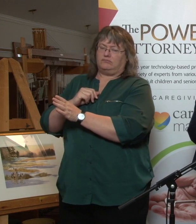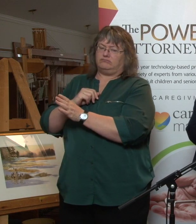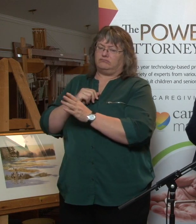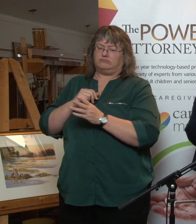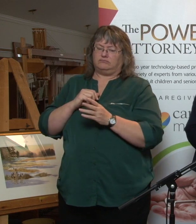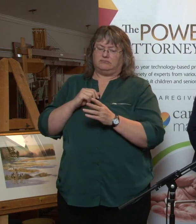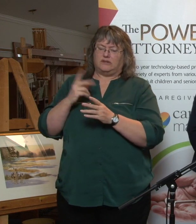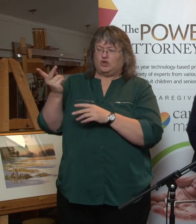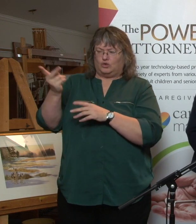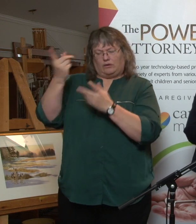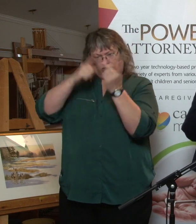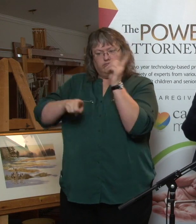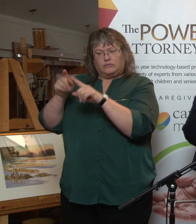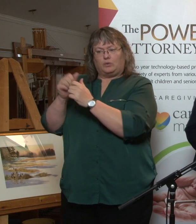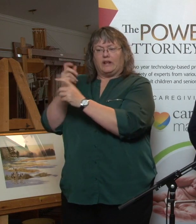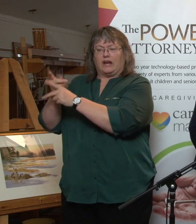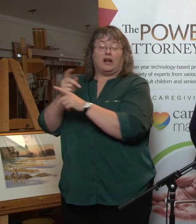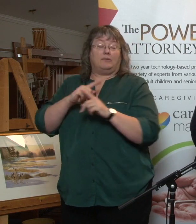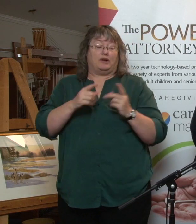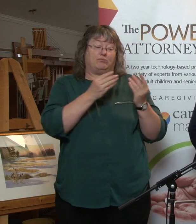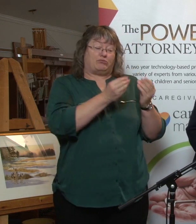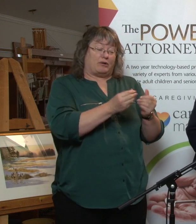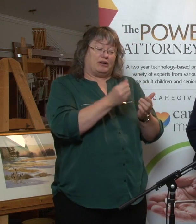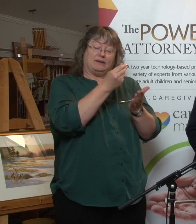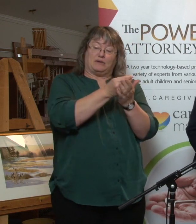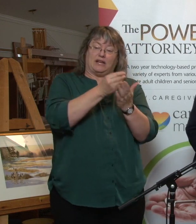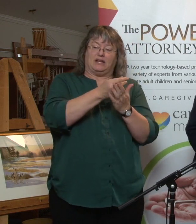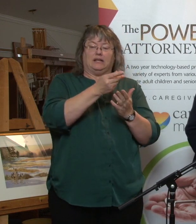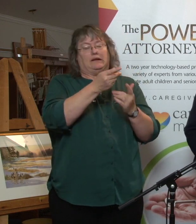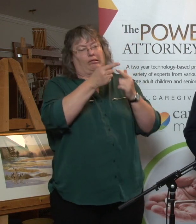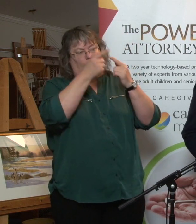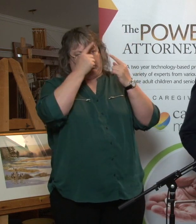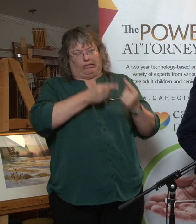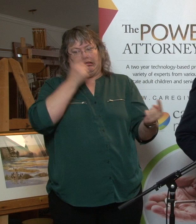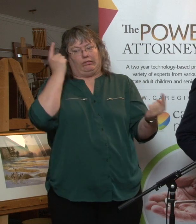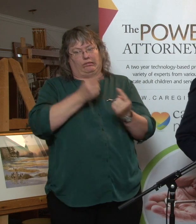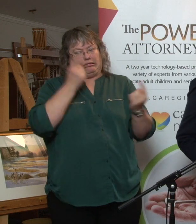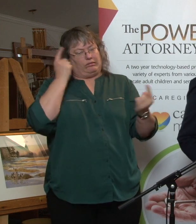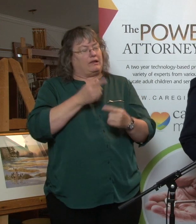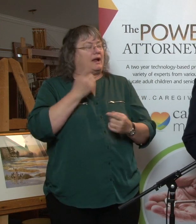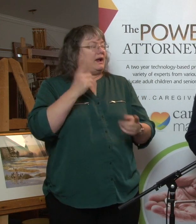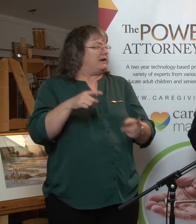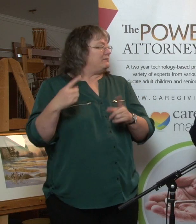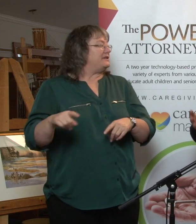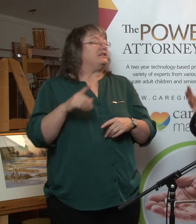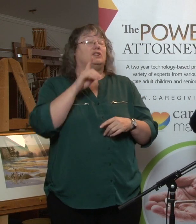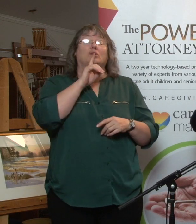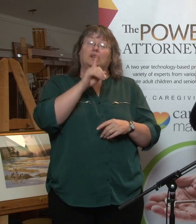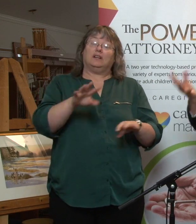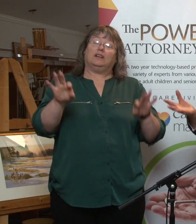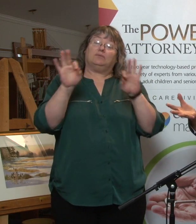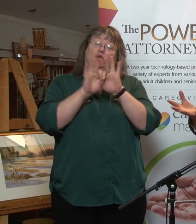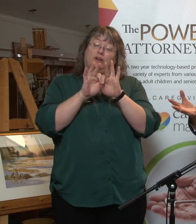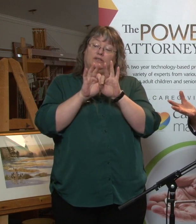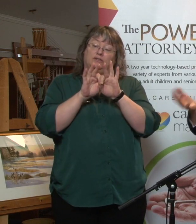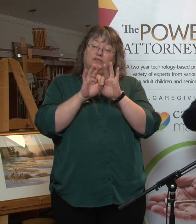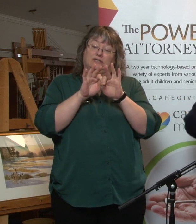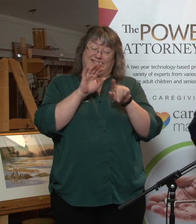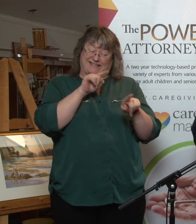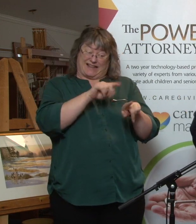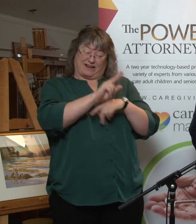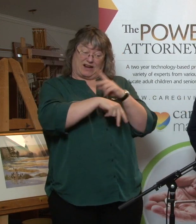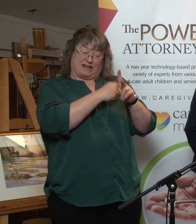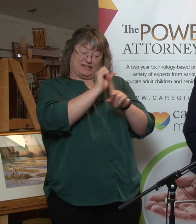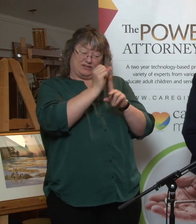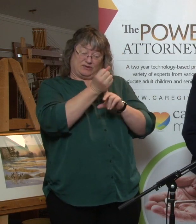they're together about the care. It's when you come to property and money that's why it's really important that perhaps in that situation